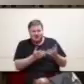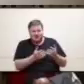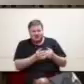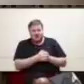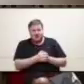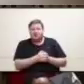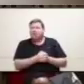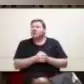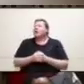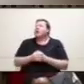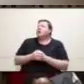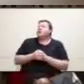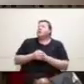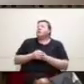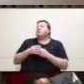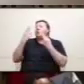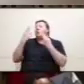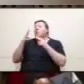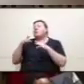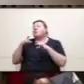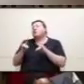On the basis that, Honorable Chair,